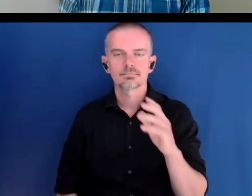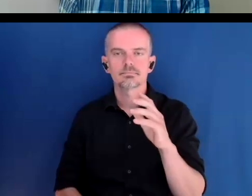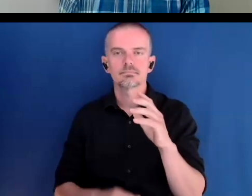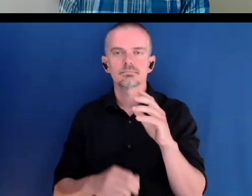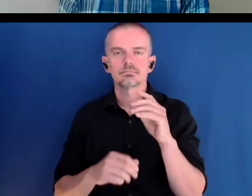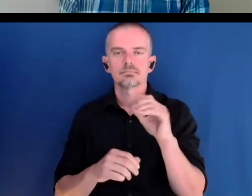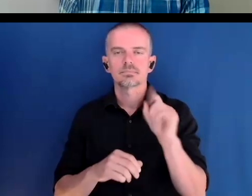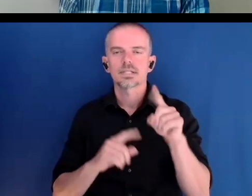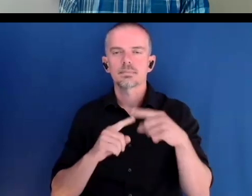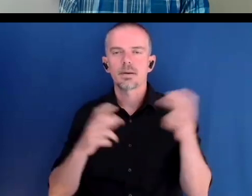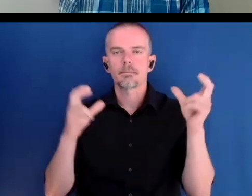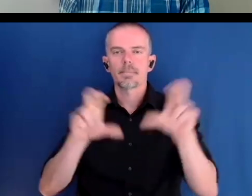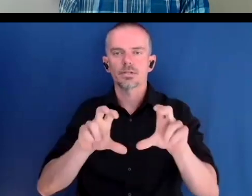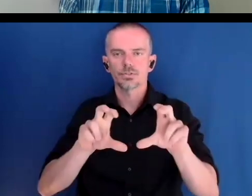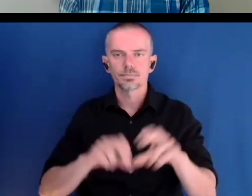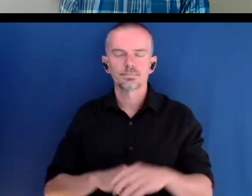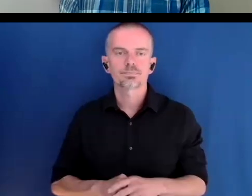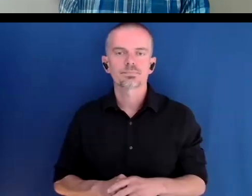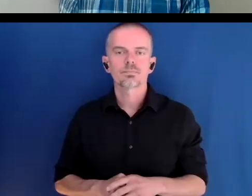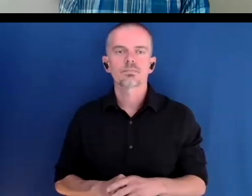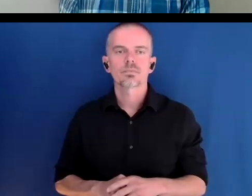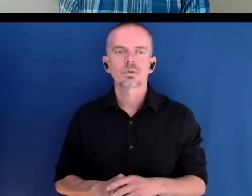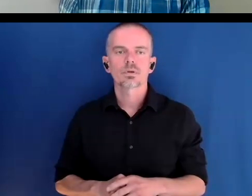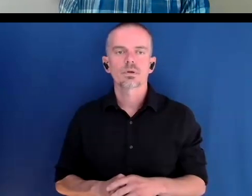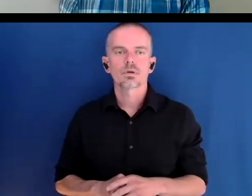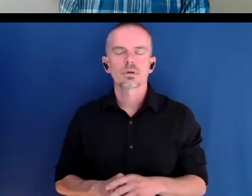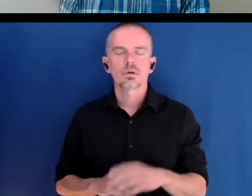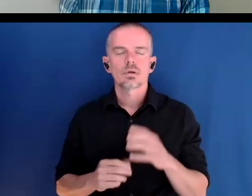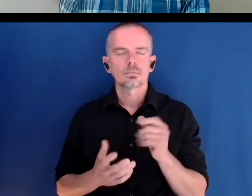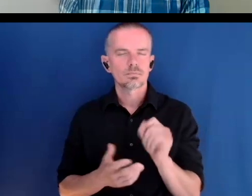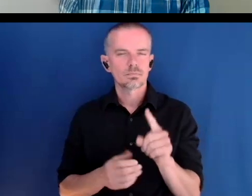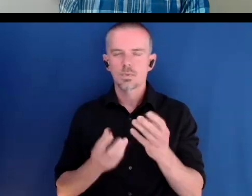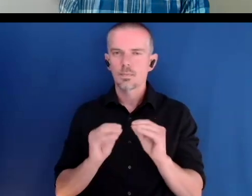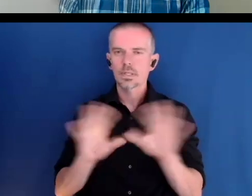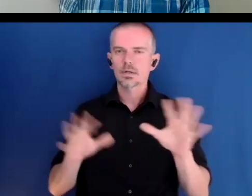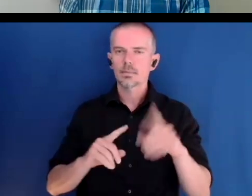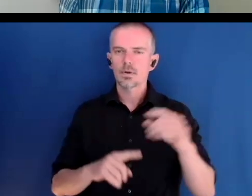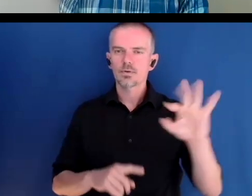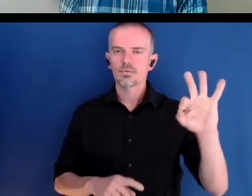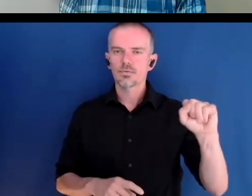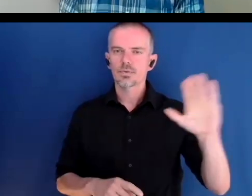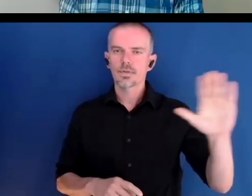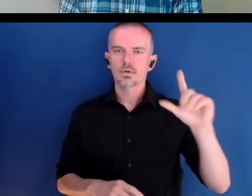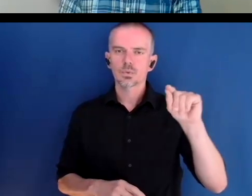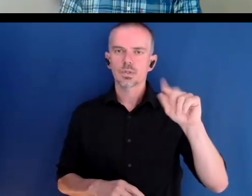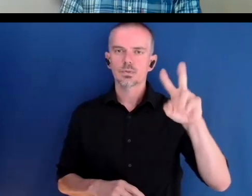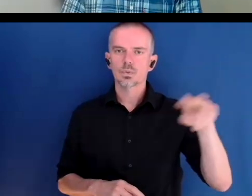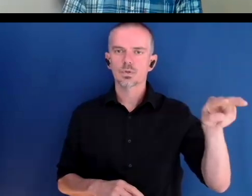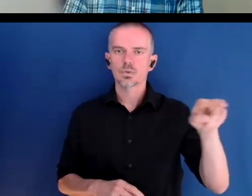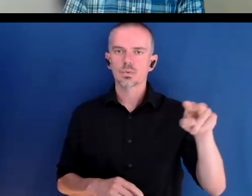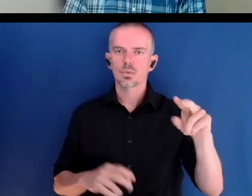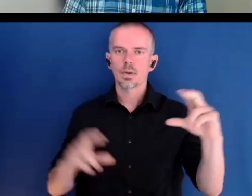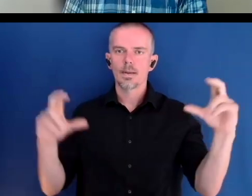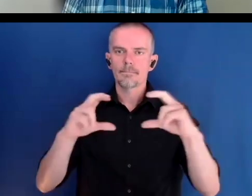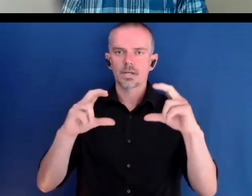kind of a two-parter. One question about just a little bit more clarification around the Forest Service's 2022 match